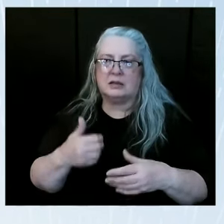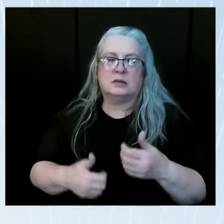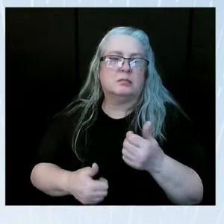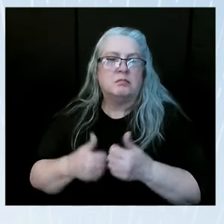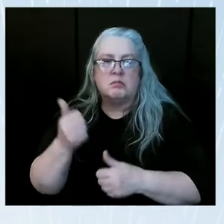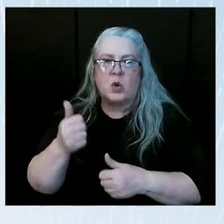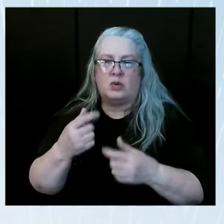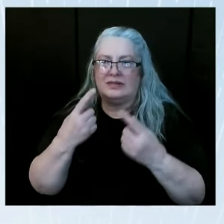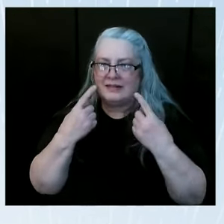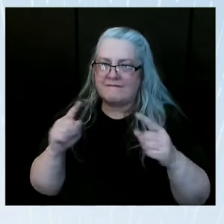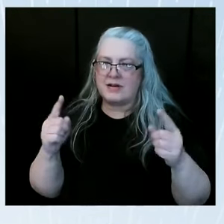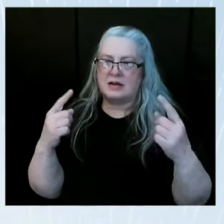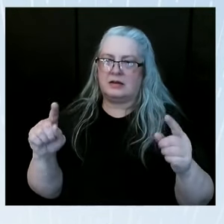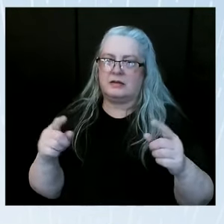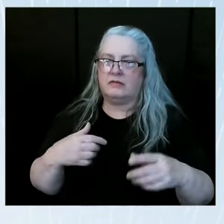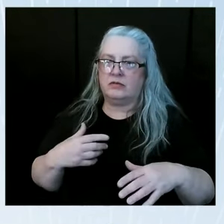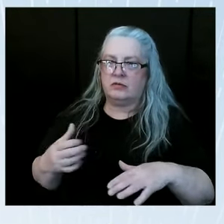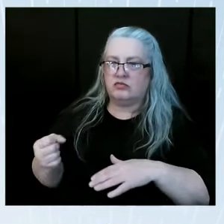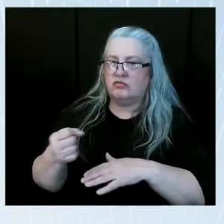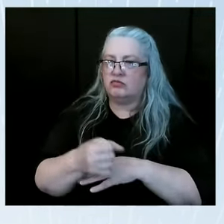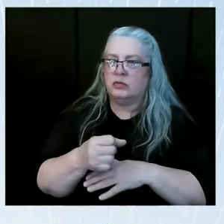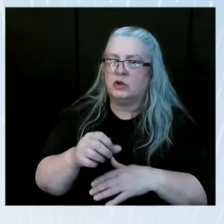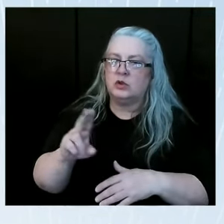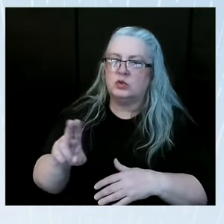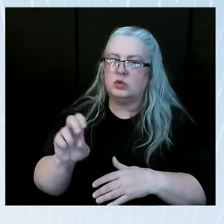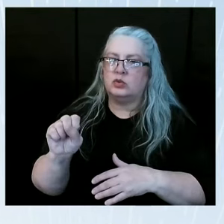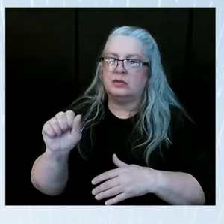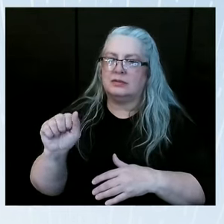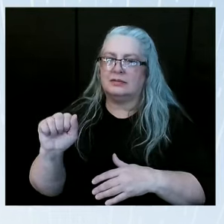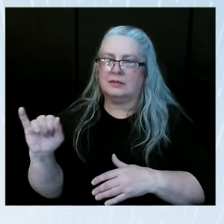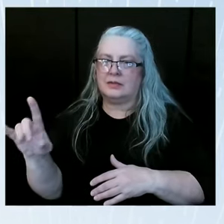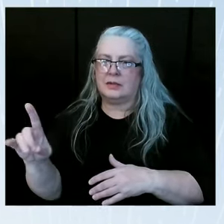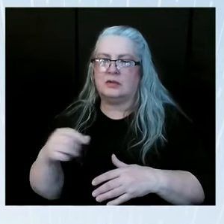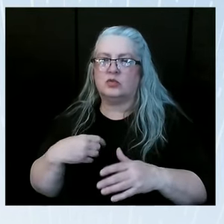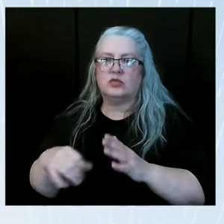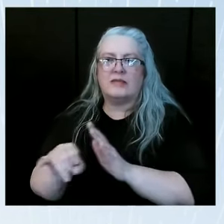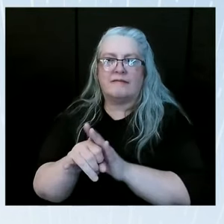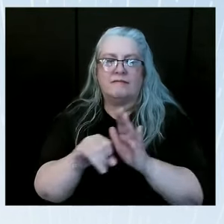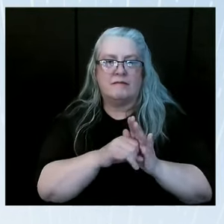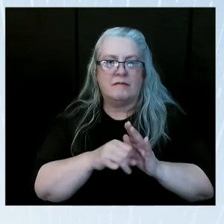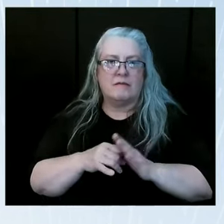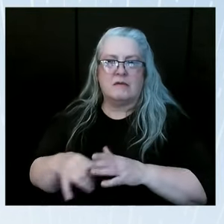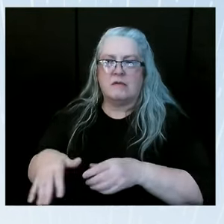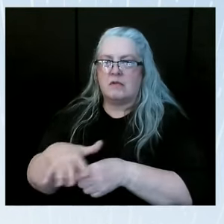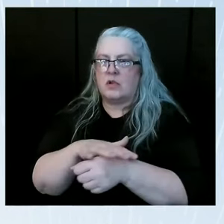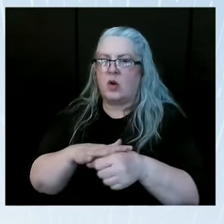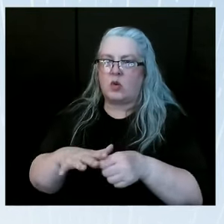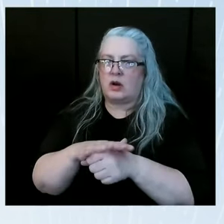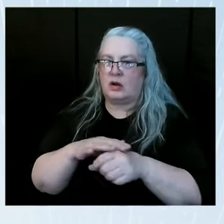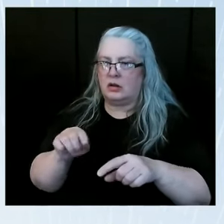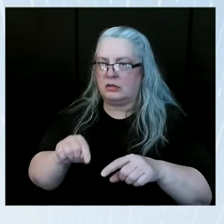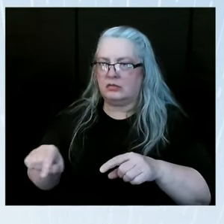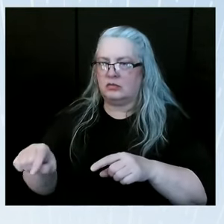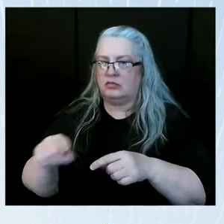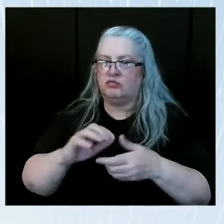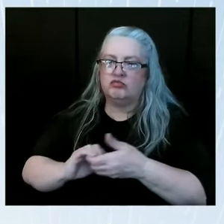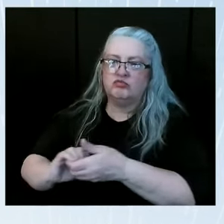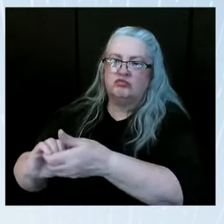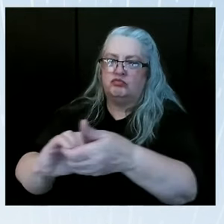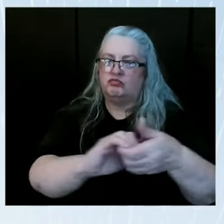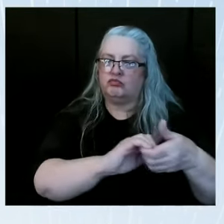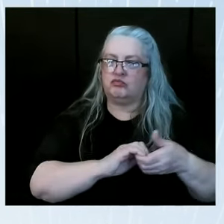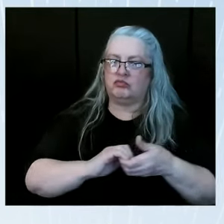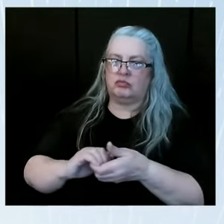those leaders as we execute on our new strategy and work alongside all of you to support President Biden's National Action Plan to